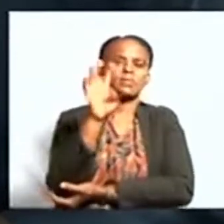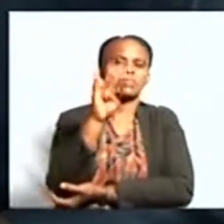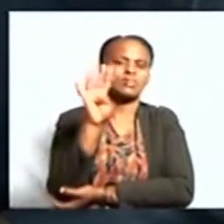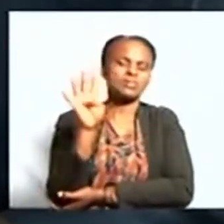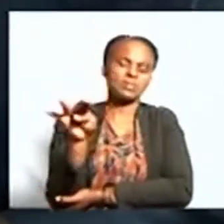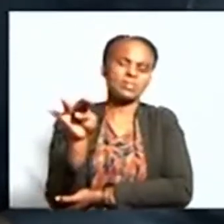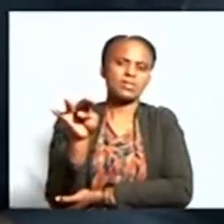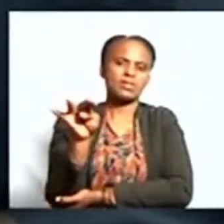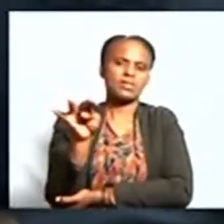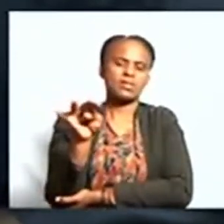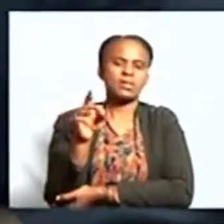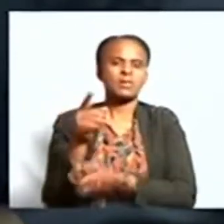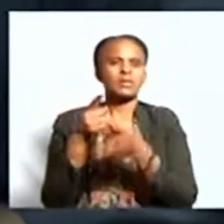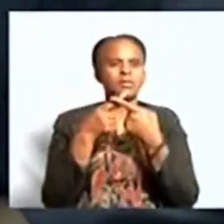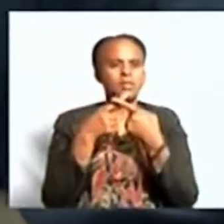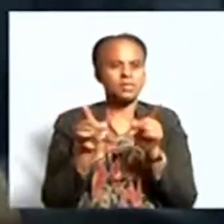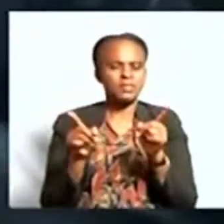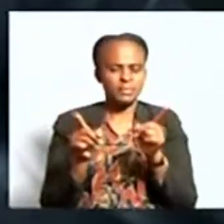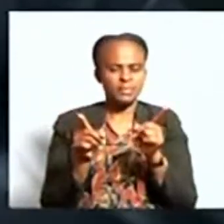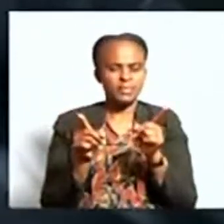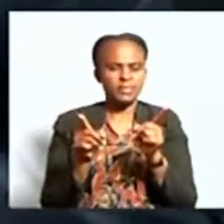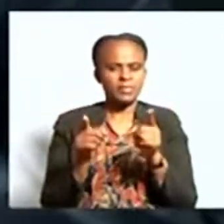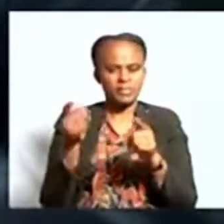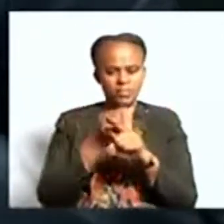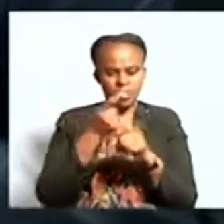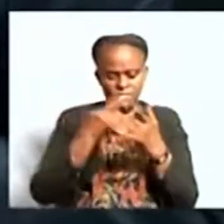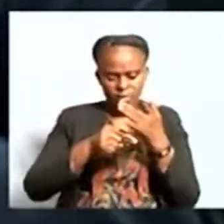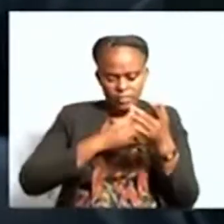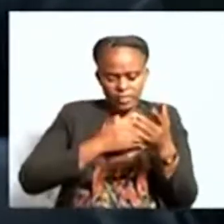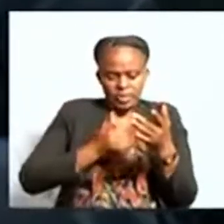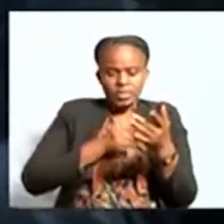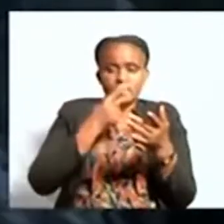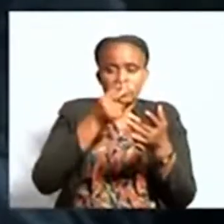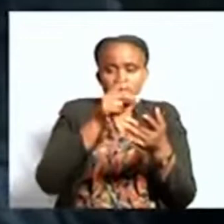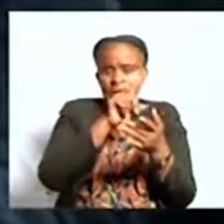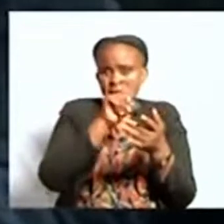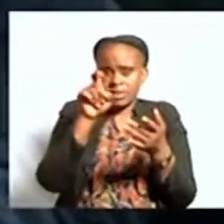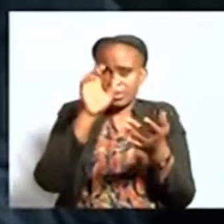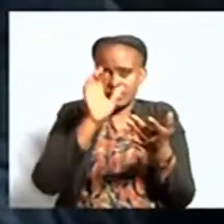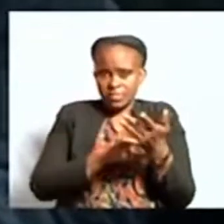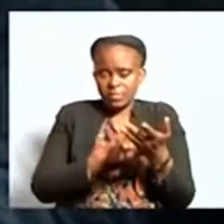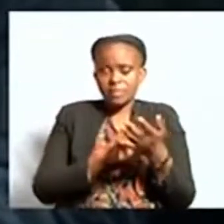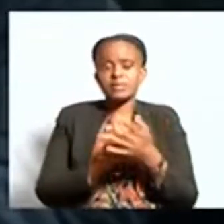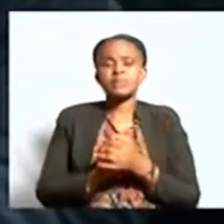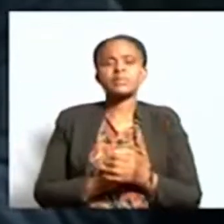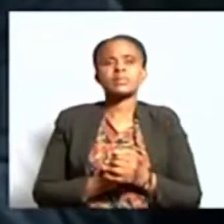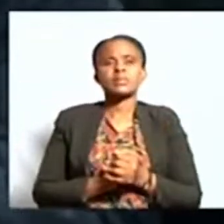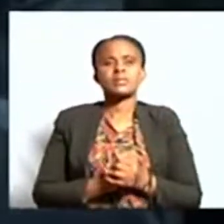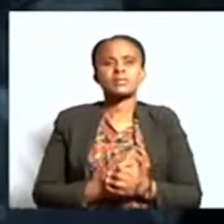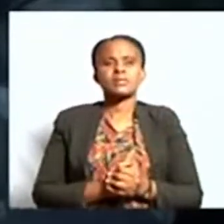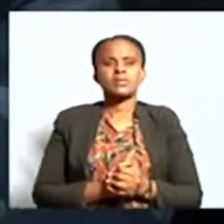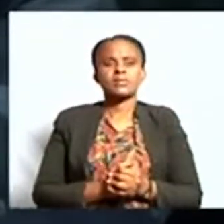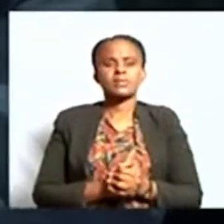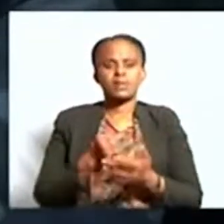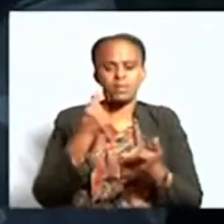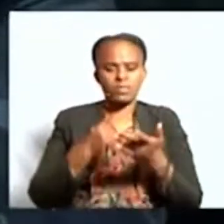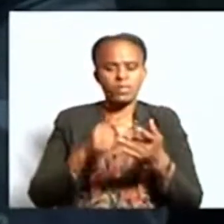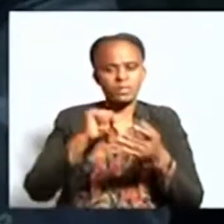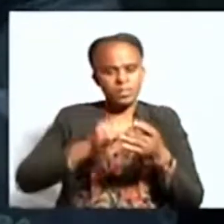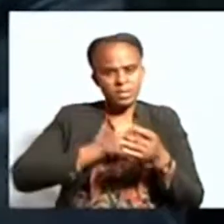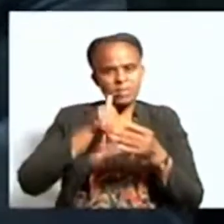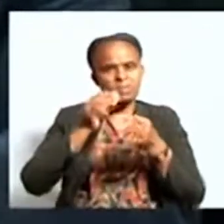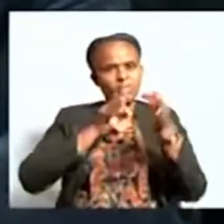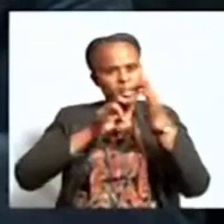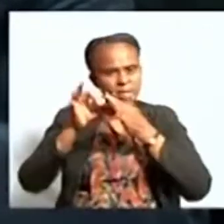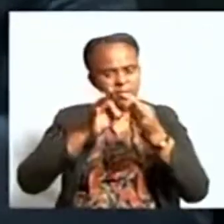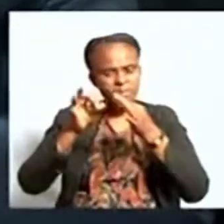79,444. The difference from what I am seeing here is 100,000. That's what we would like you to explain.